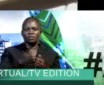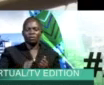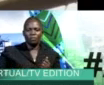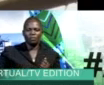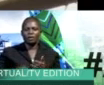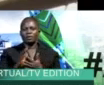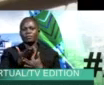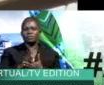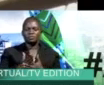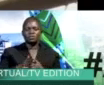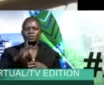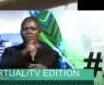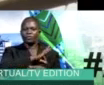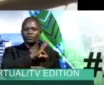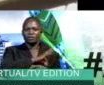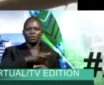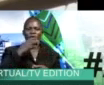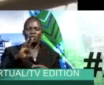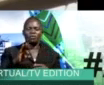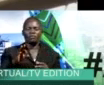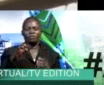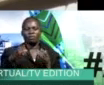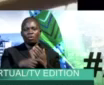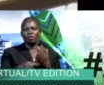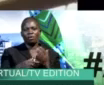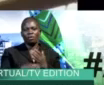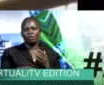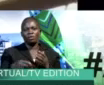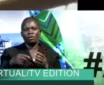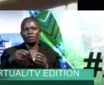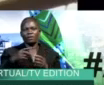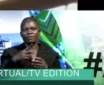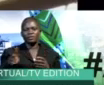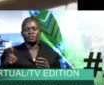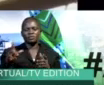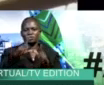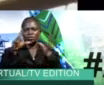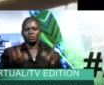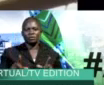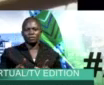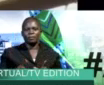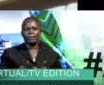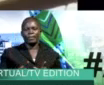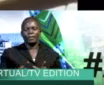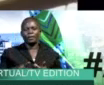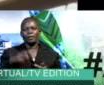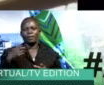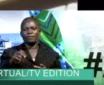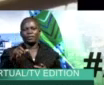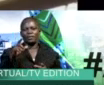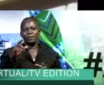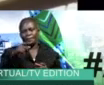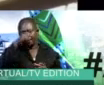or a compromise between profitability of export versus local utilization of